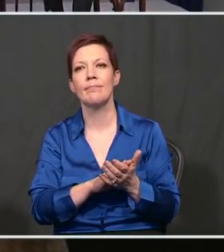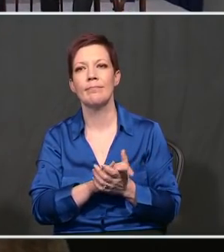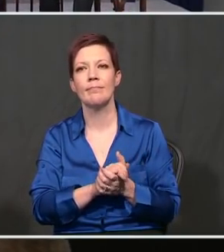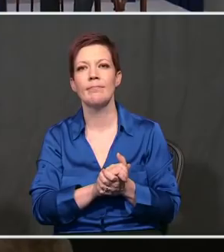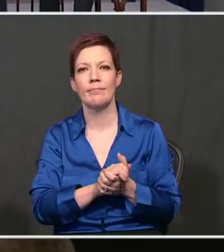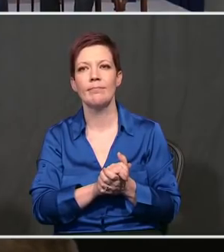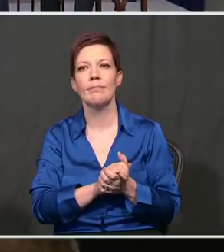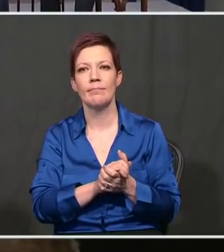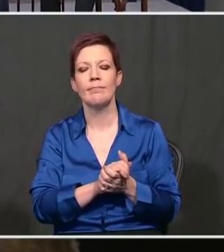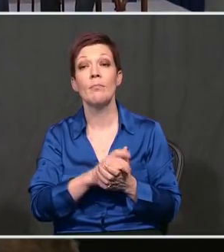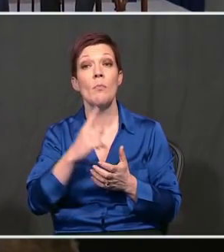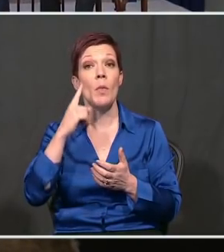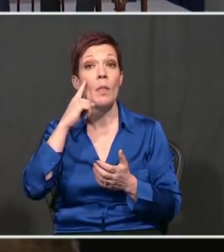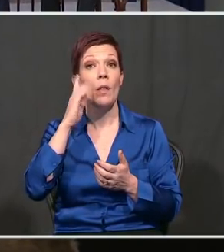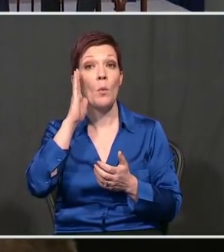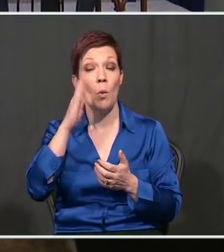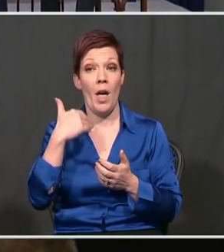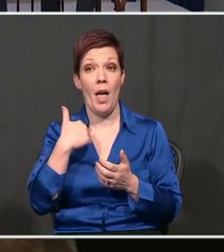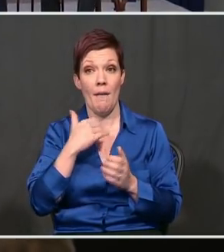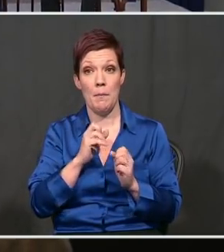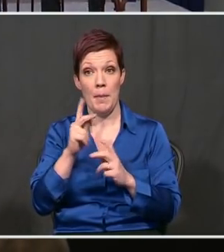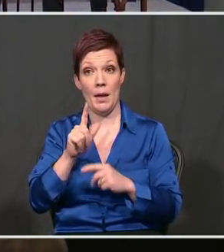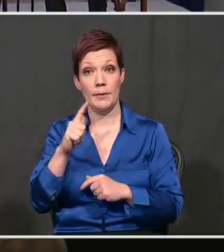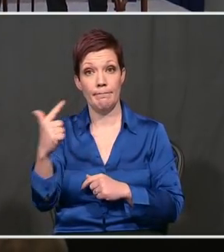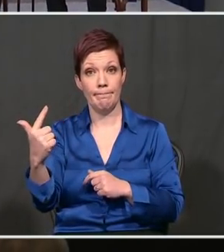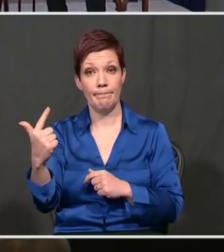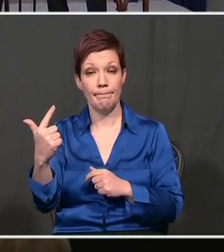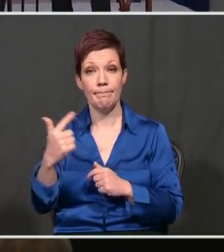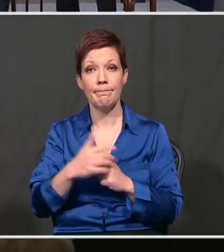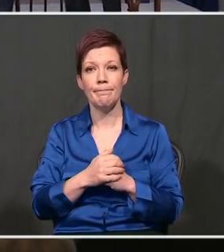And I think we're going to have back to Mr. Mango.